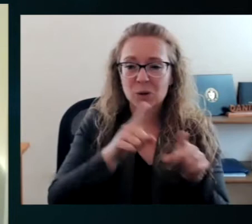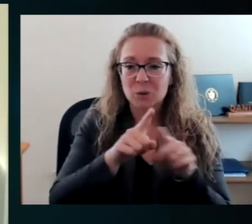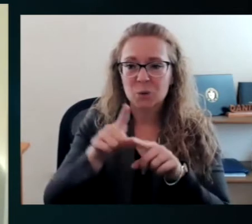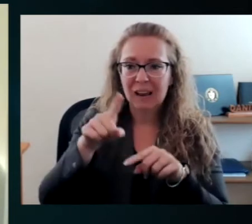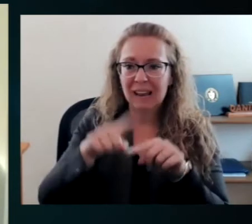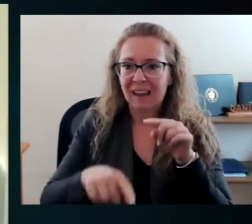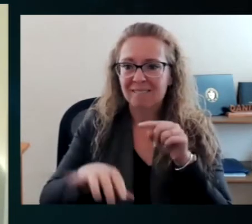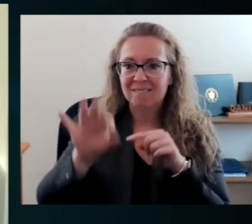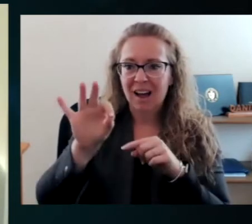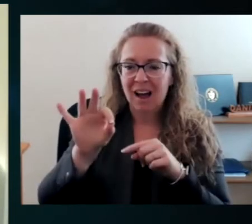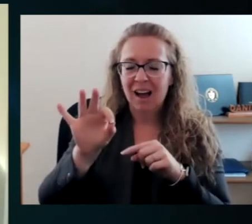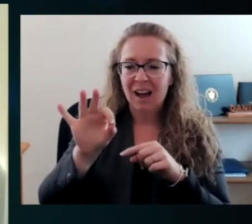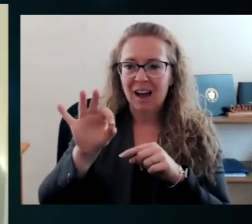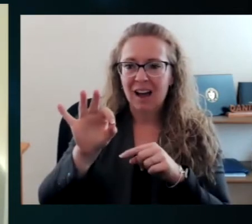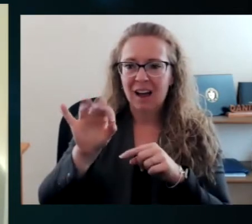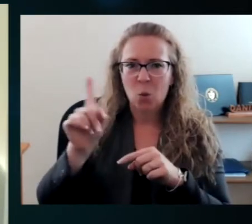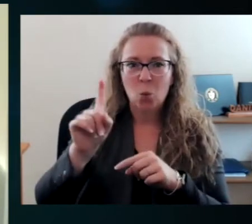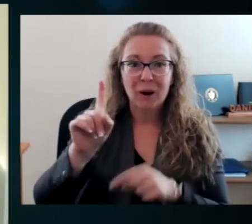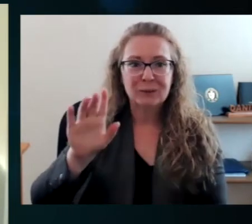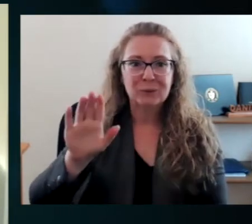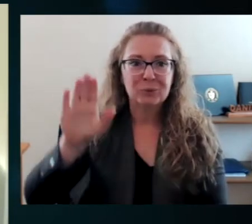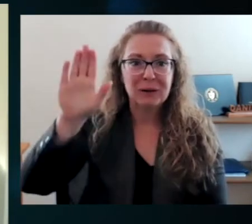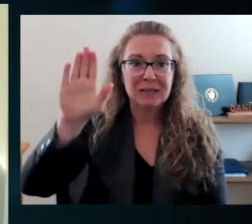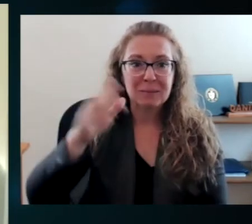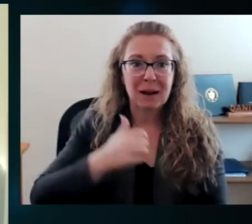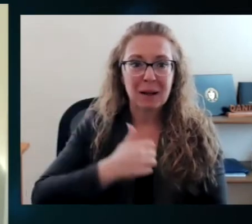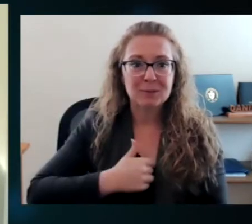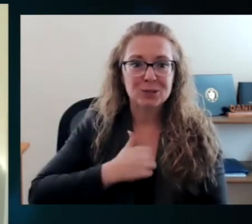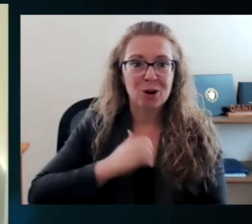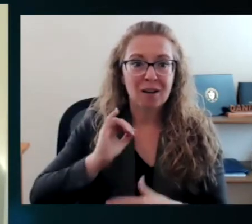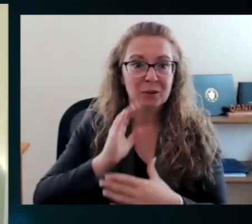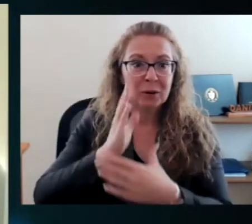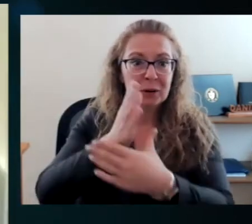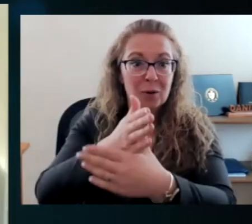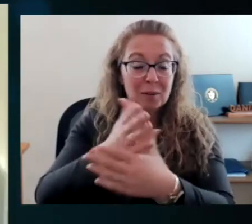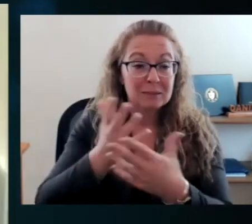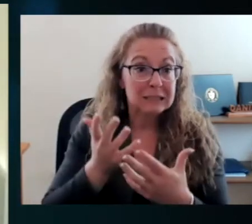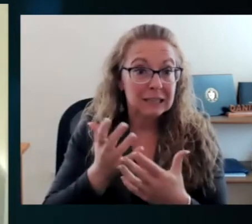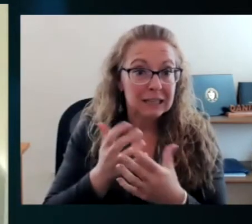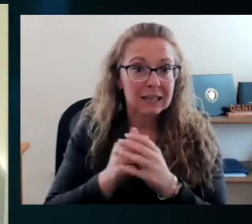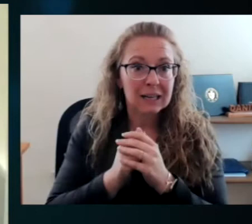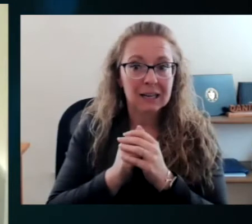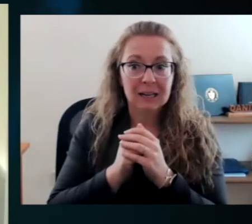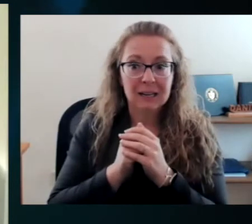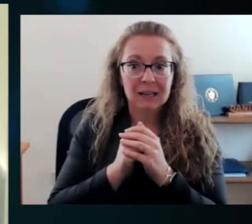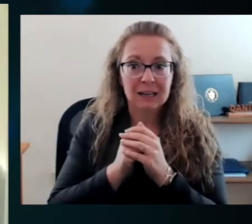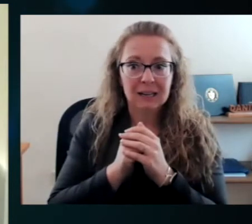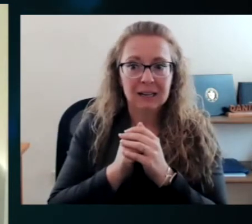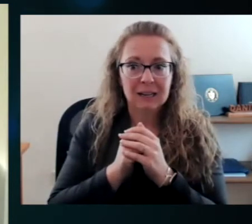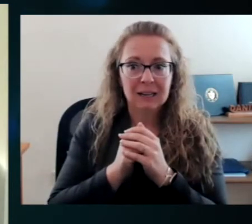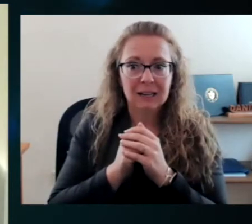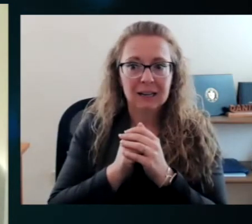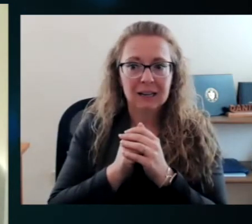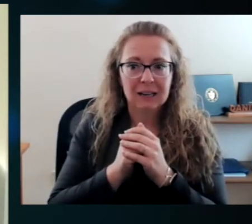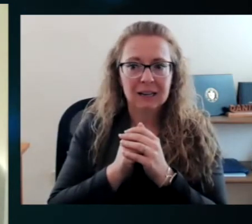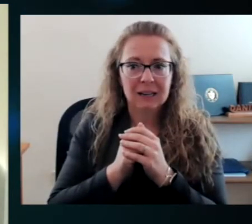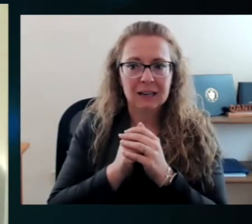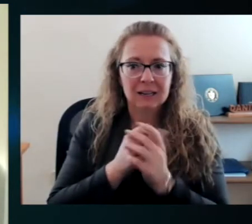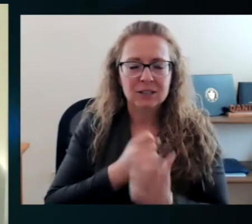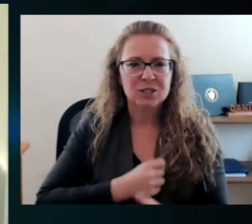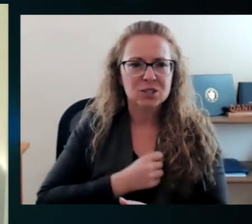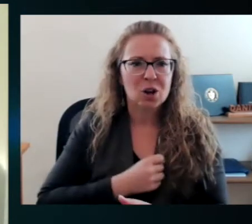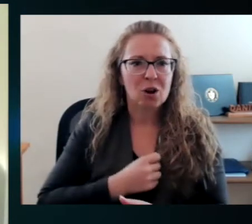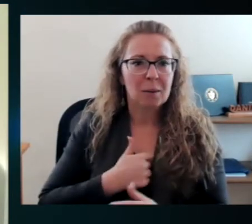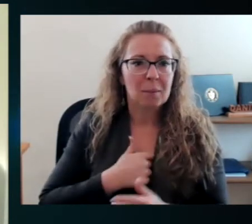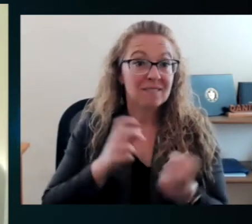can raise the hand. So I'm sorry for interrupting by accident. I have some internet issues.